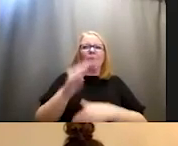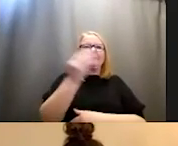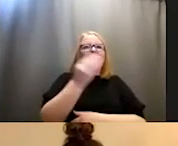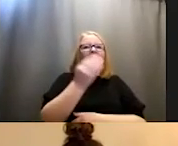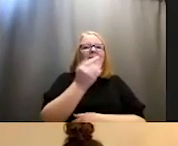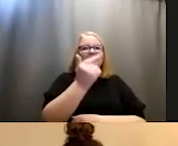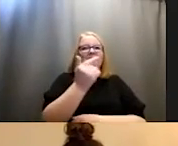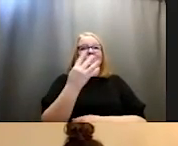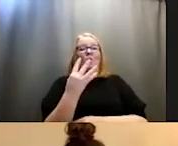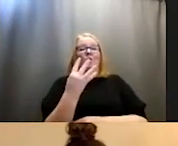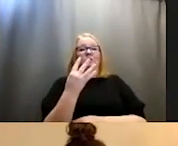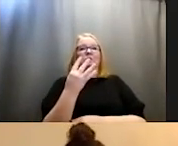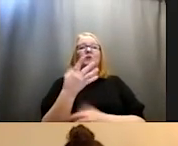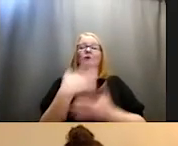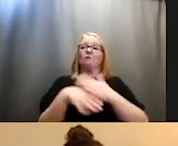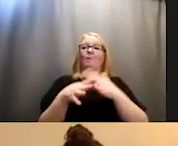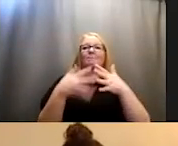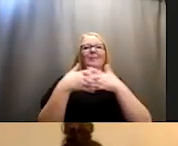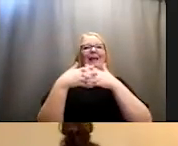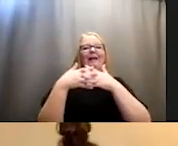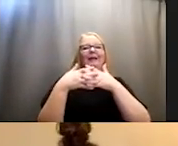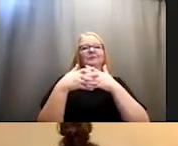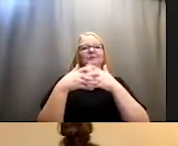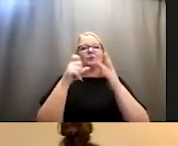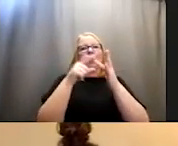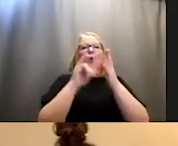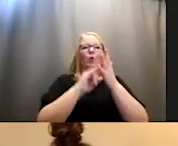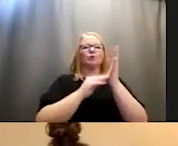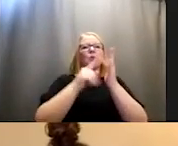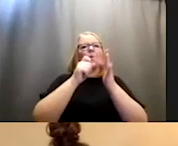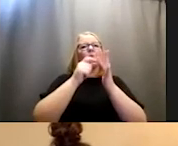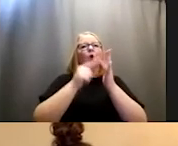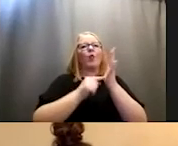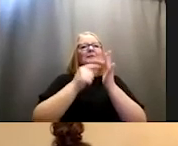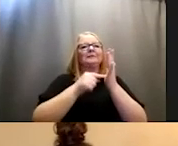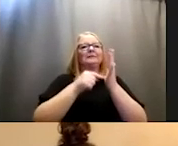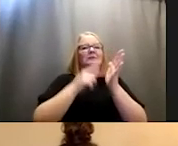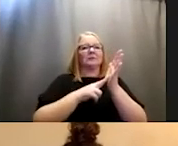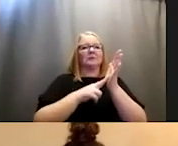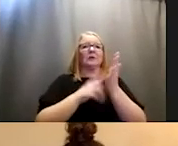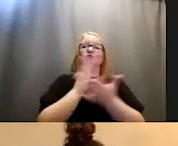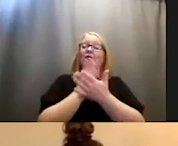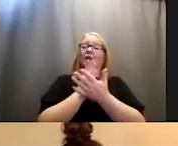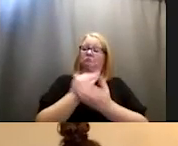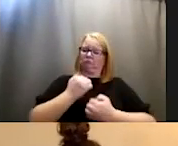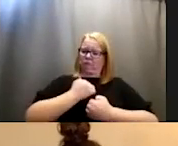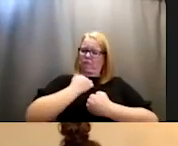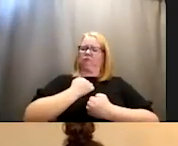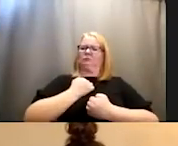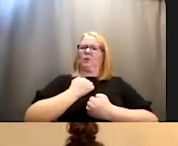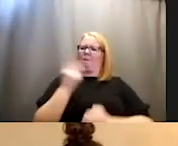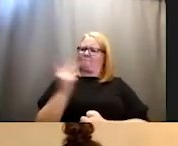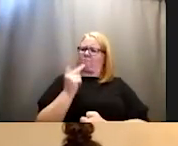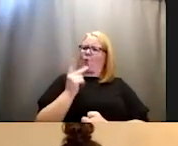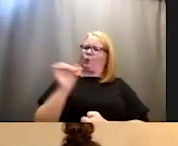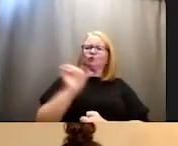in American Cosmopolitan, and the tagline says, "You owe it to yourself to look as good as you can, and that means both sexes.